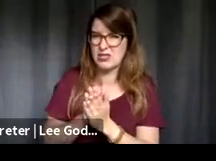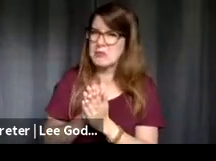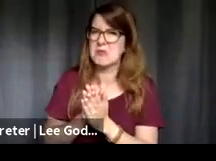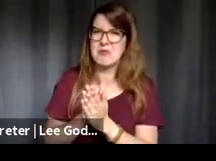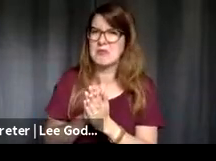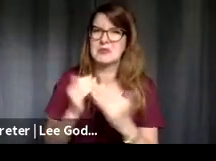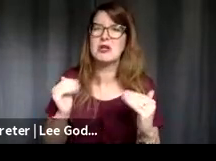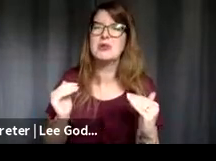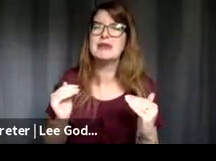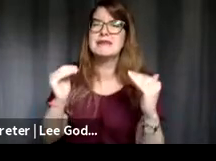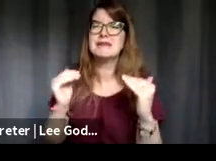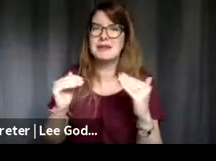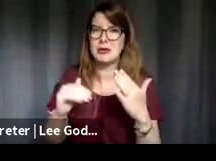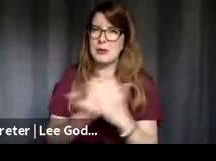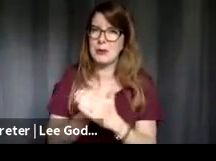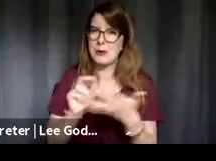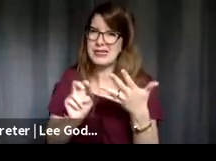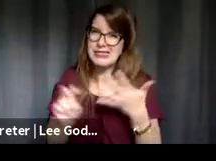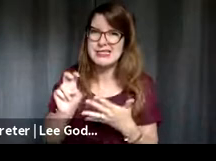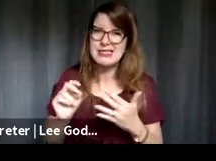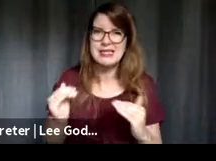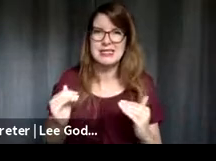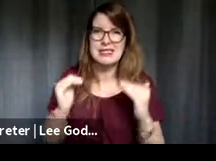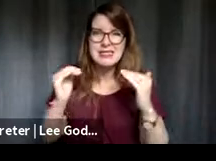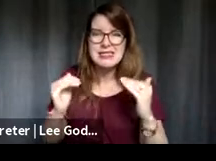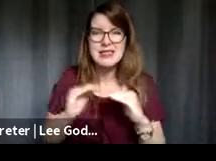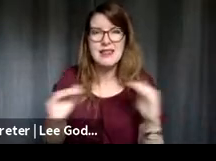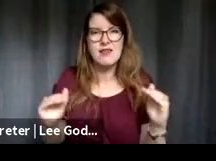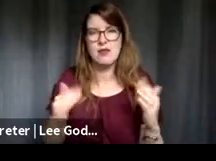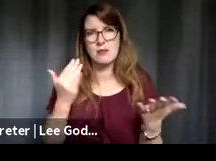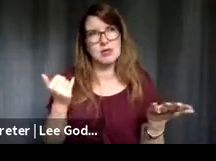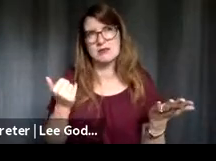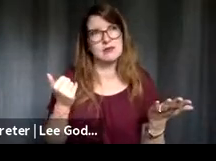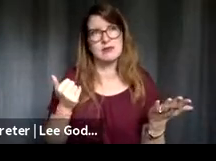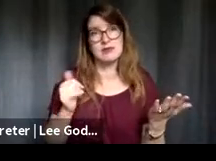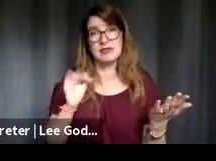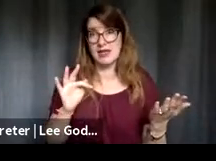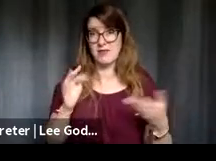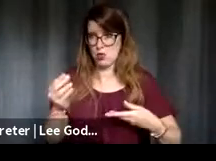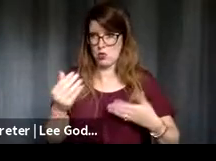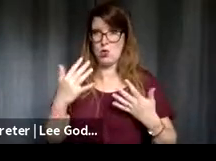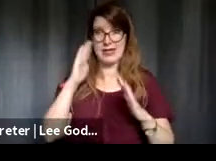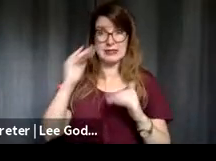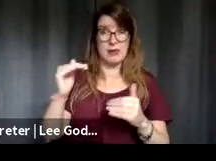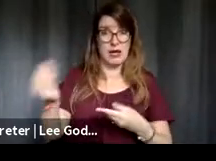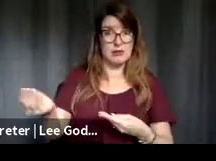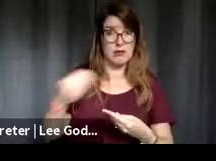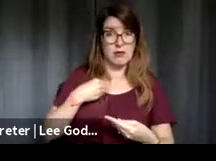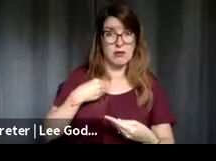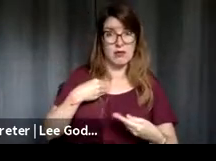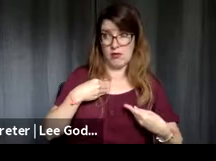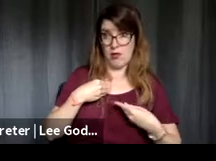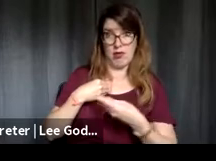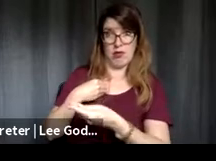new level. You know, try to stretch to a new level, because otherwise I don't think you'll ever feel truly wealthy, as we've been talking about